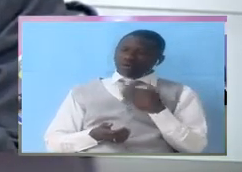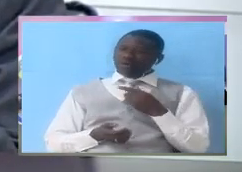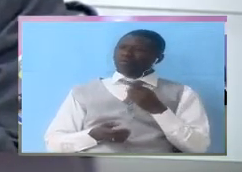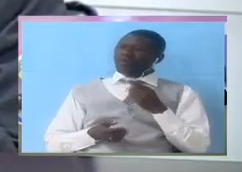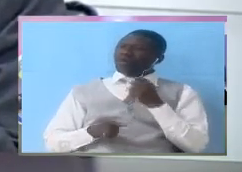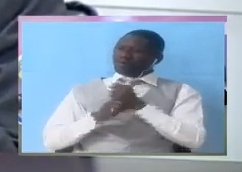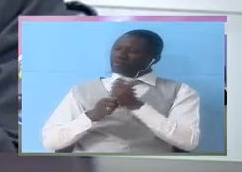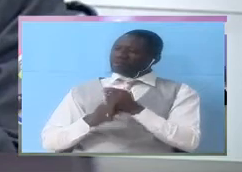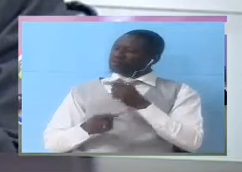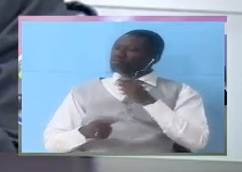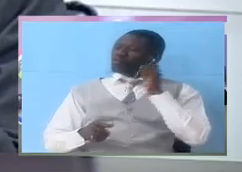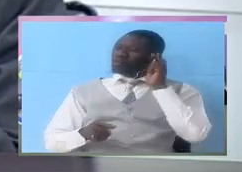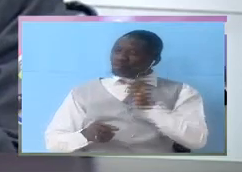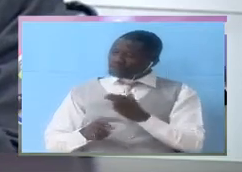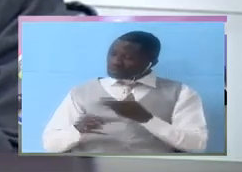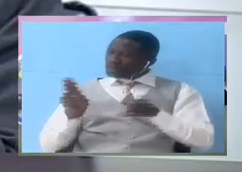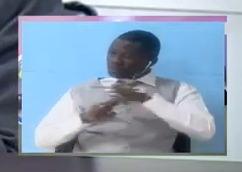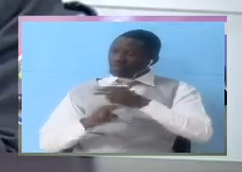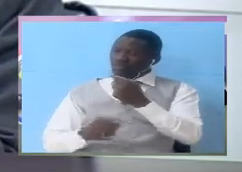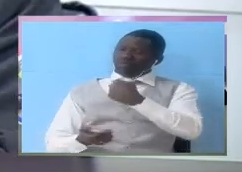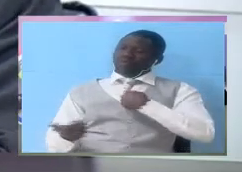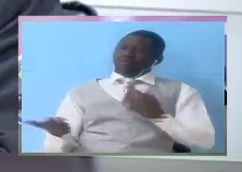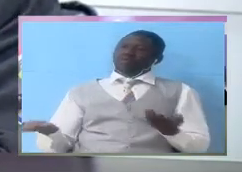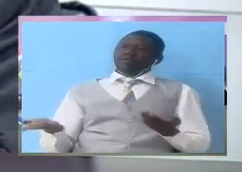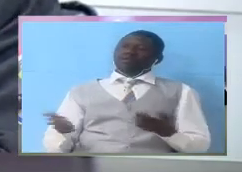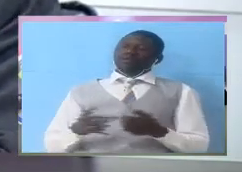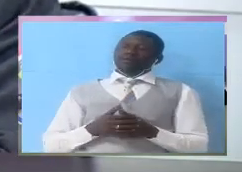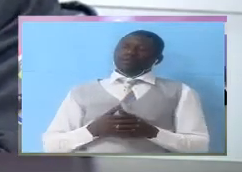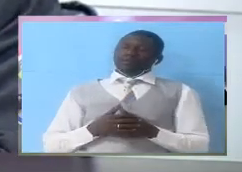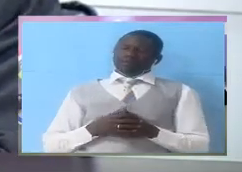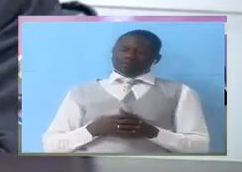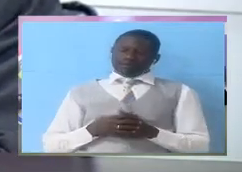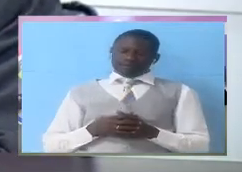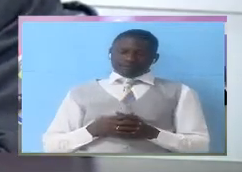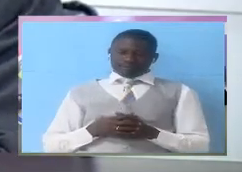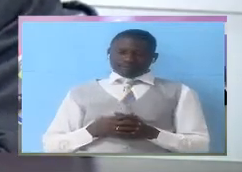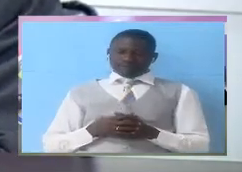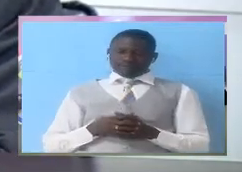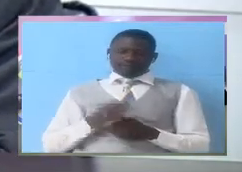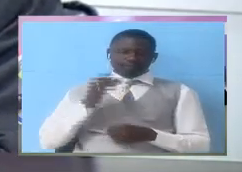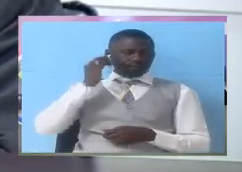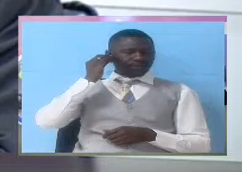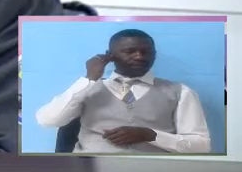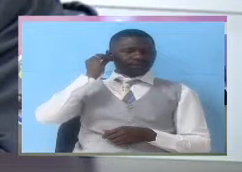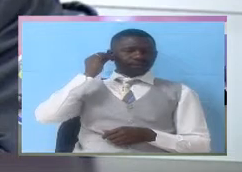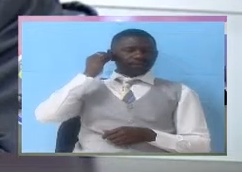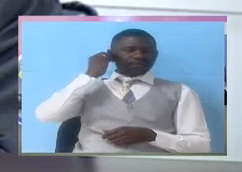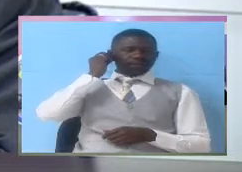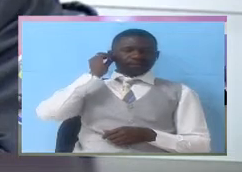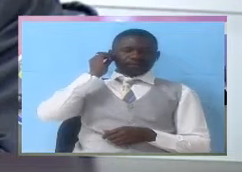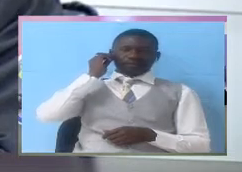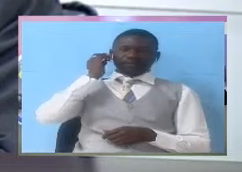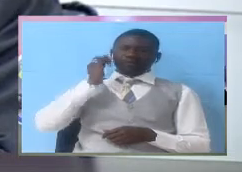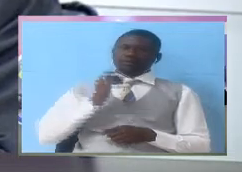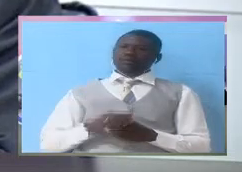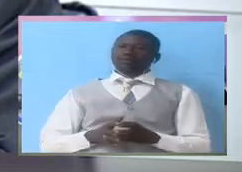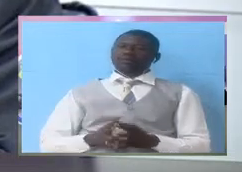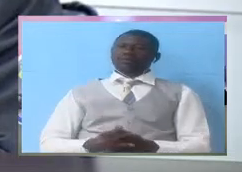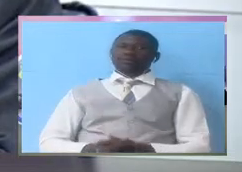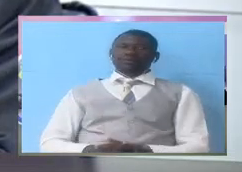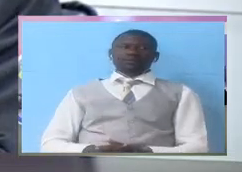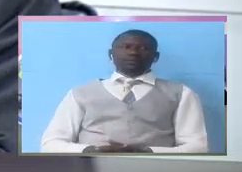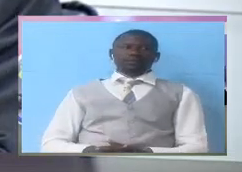nangu ci kaddu ci lead council bobu nek ñom ñi nga xamne ni ño doon liggéey fofu nonu mujjé gi nekku ñon